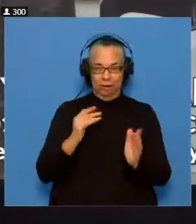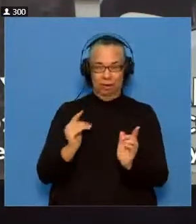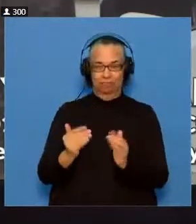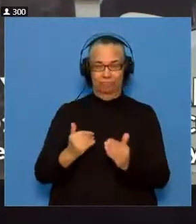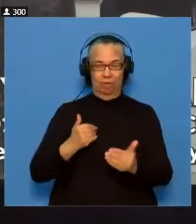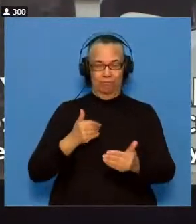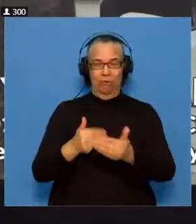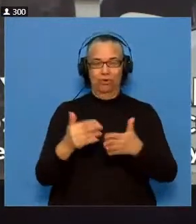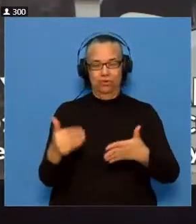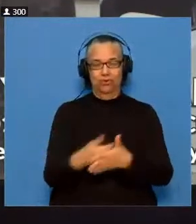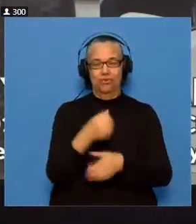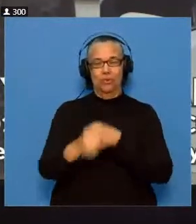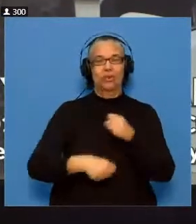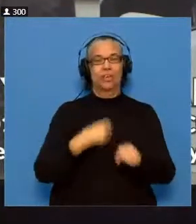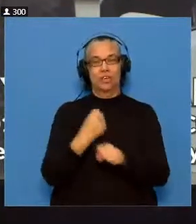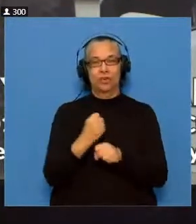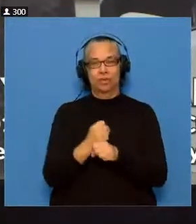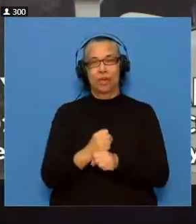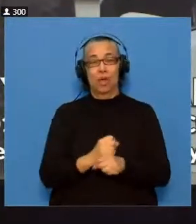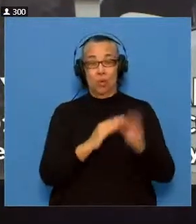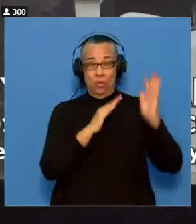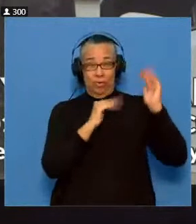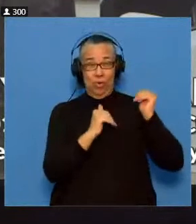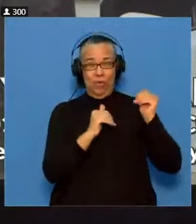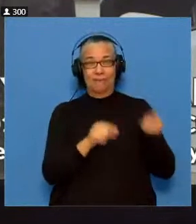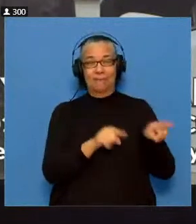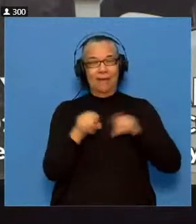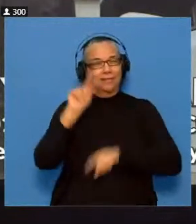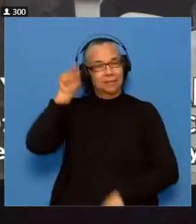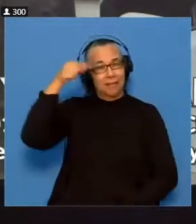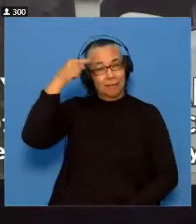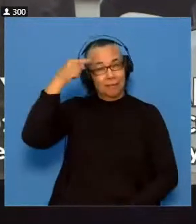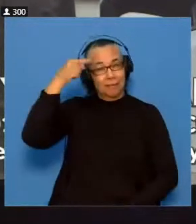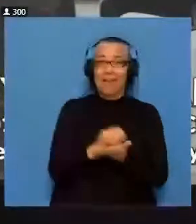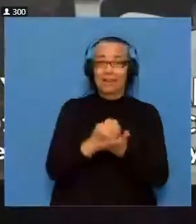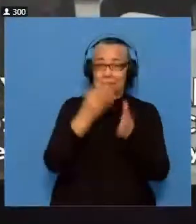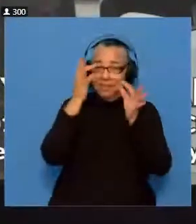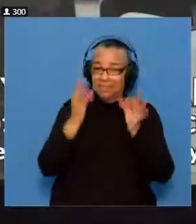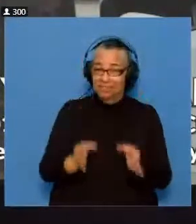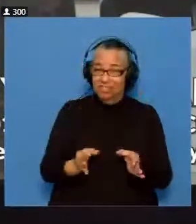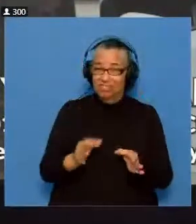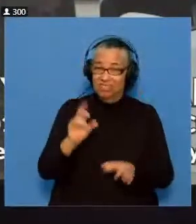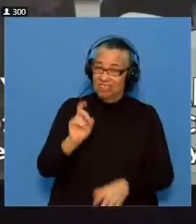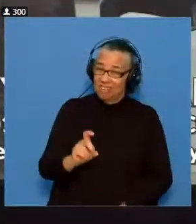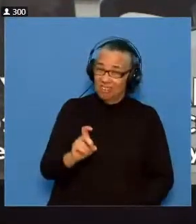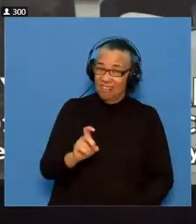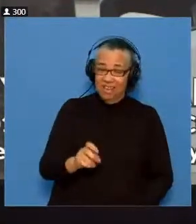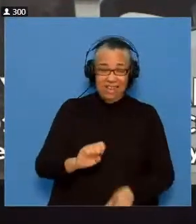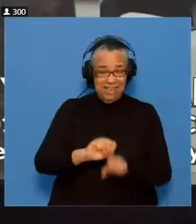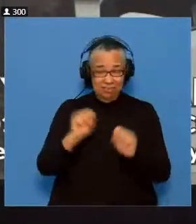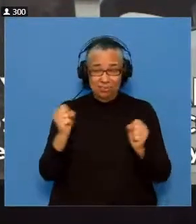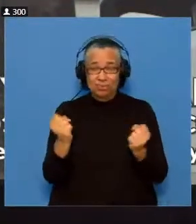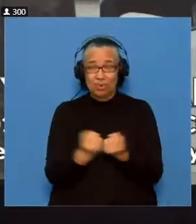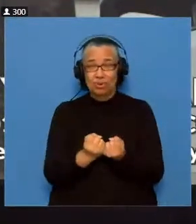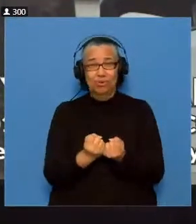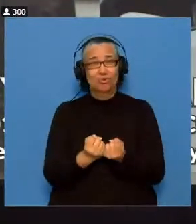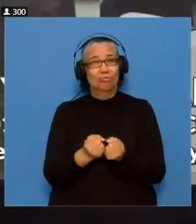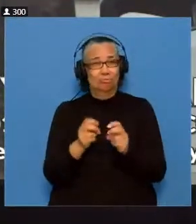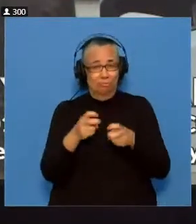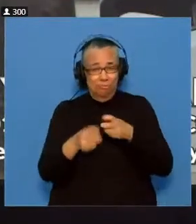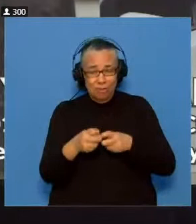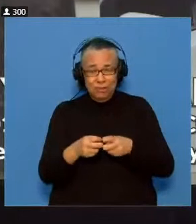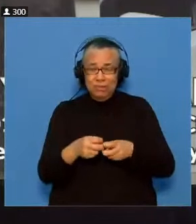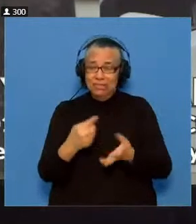promise. As a government, we have economic decisions to make, we have social issues to address, and we must continue to